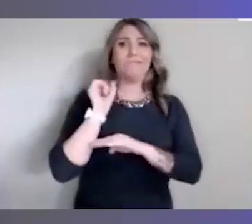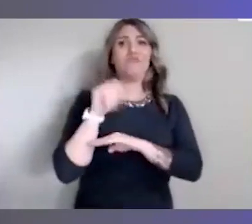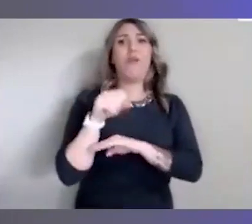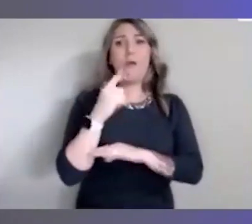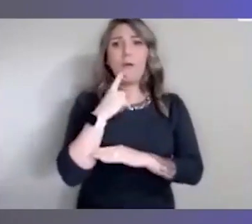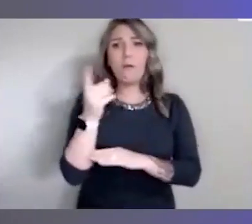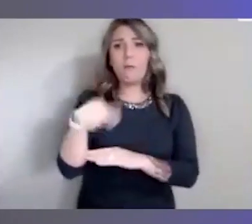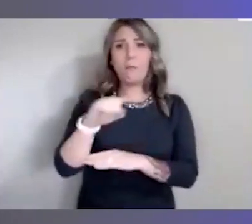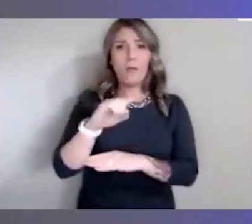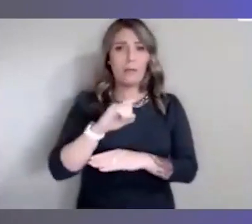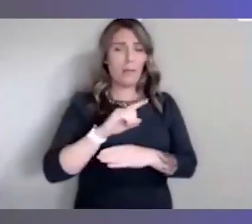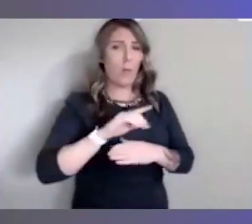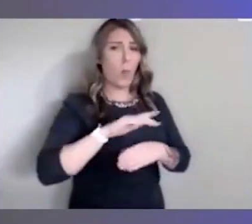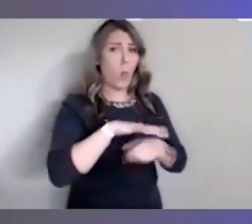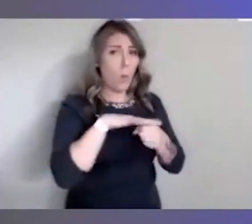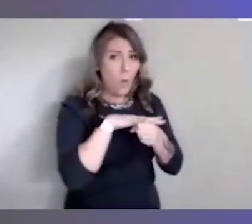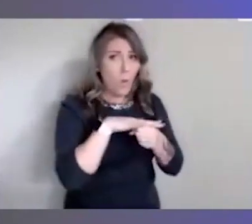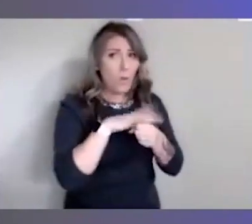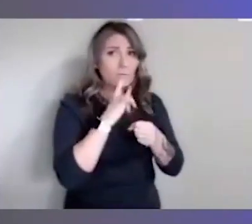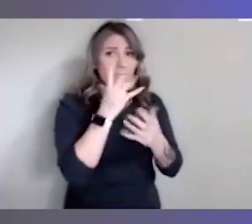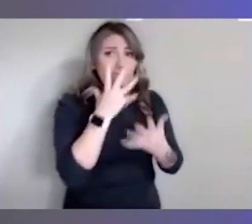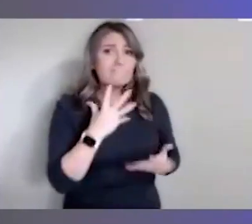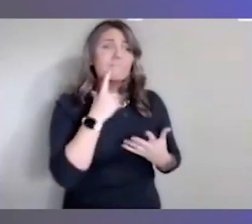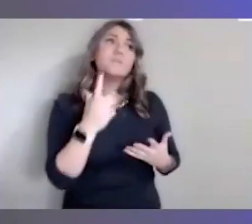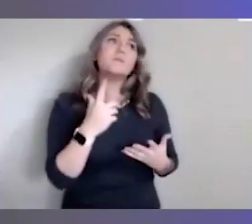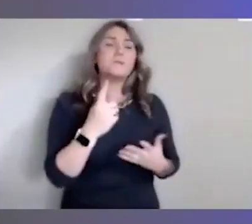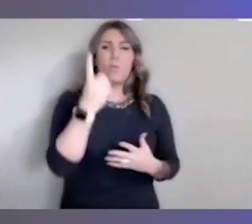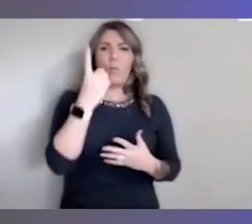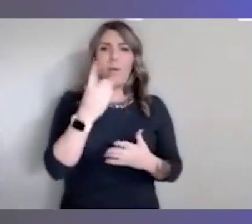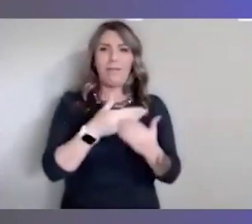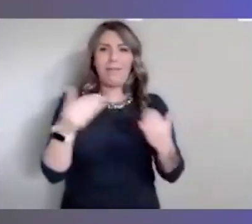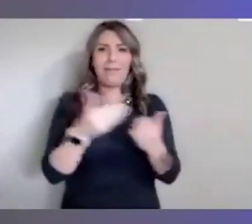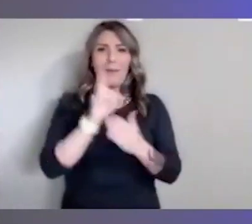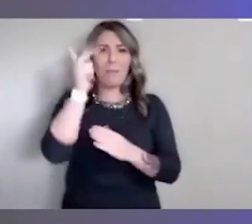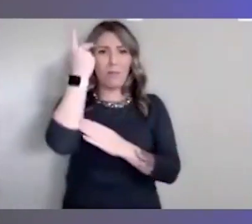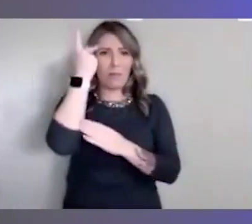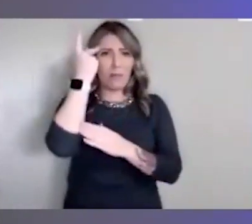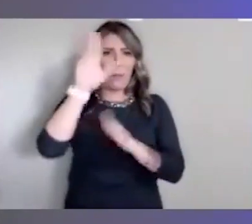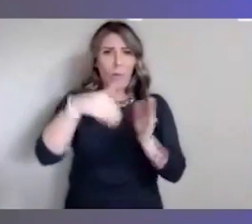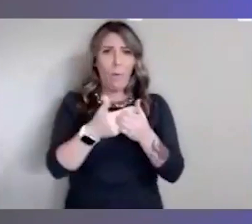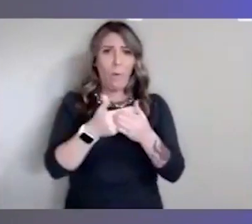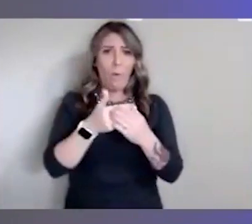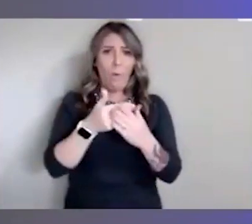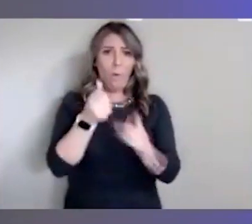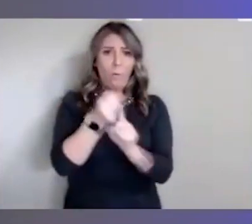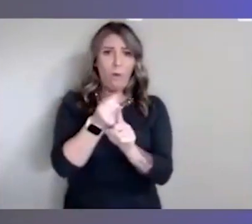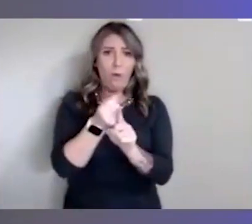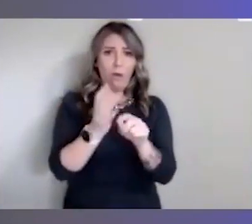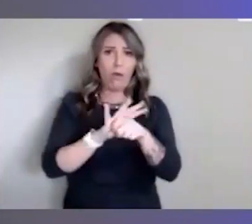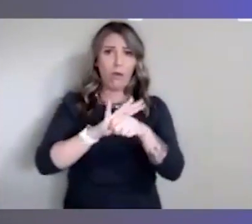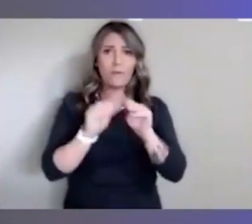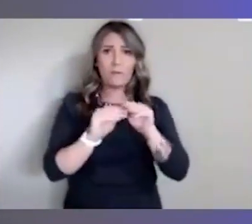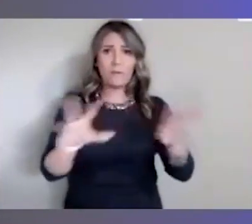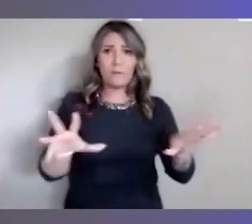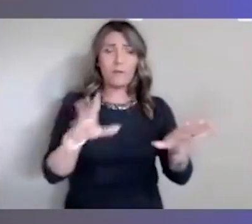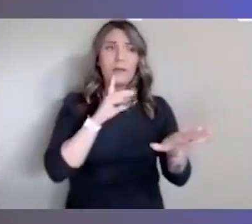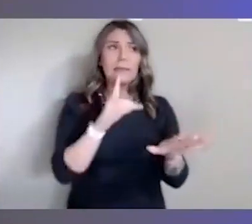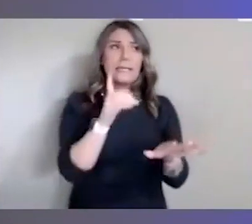is unfortunate. That's been one of the dynamics politically throughout the whole pandemic is the lack